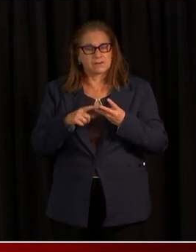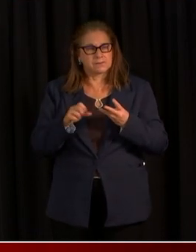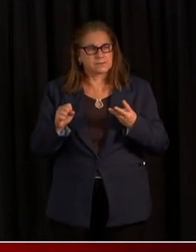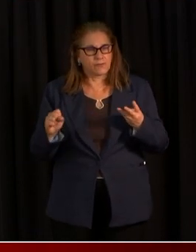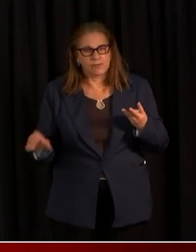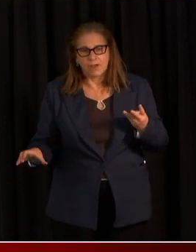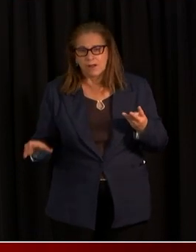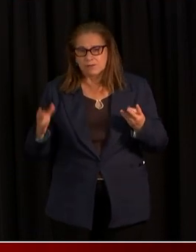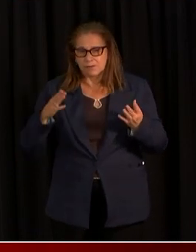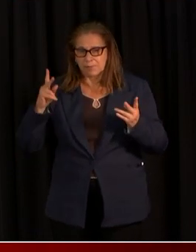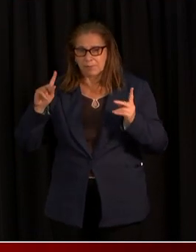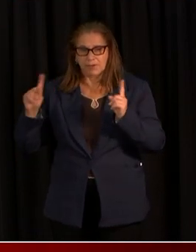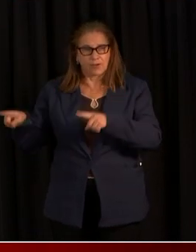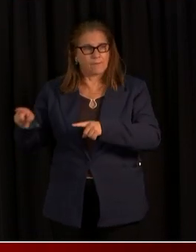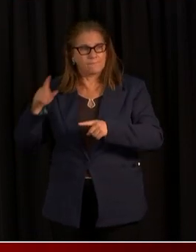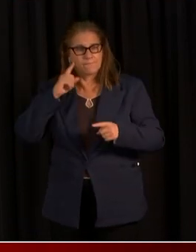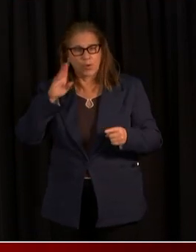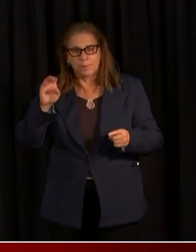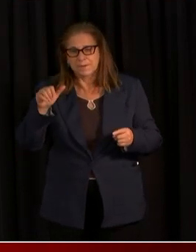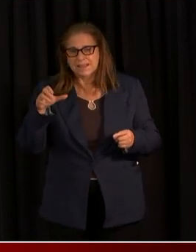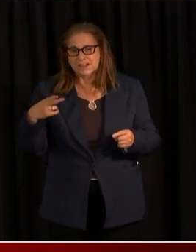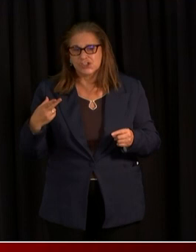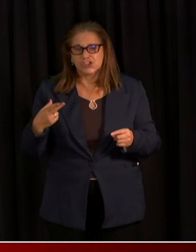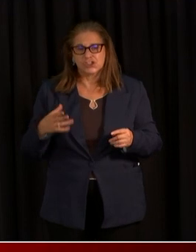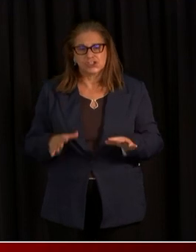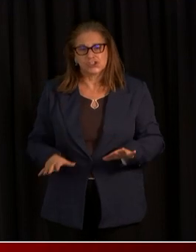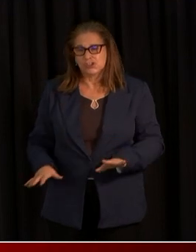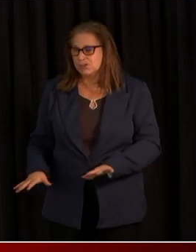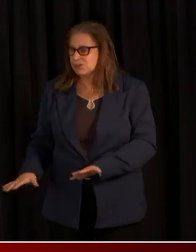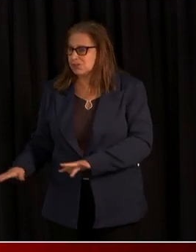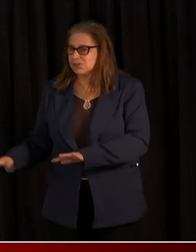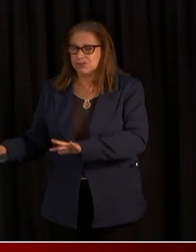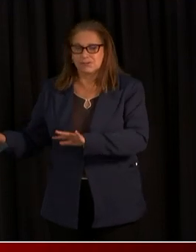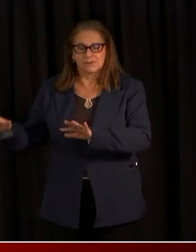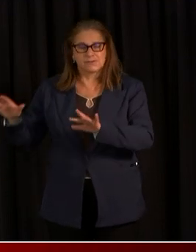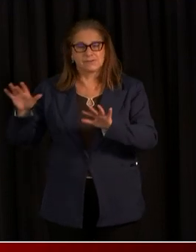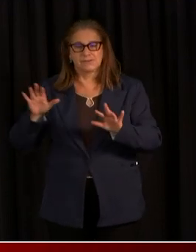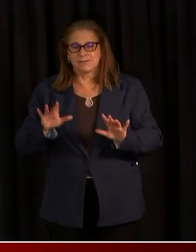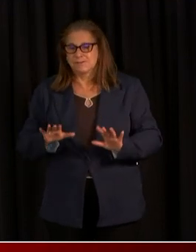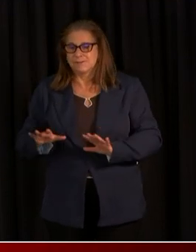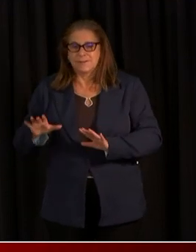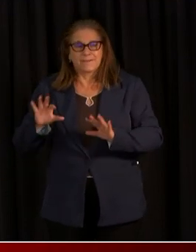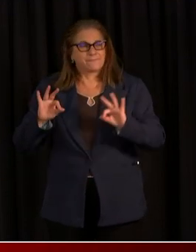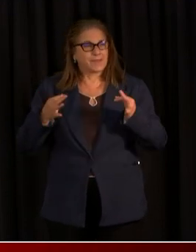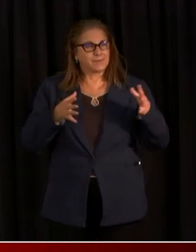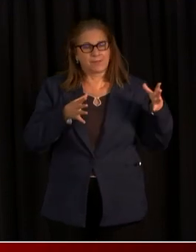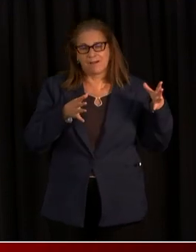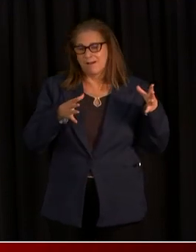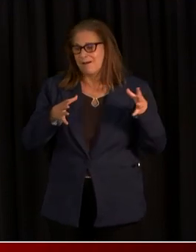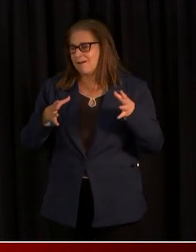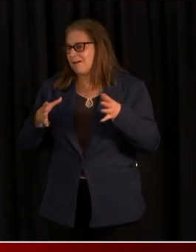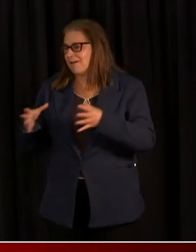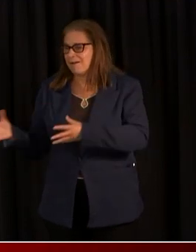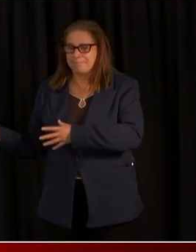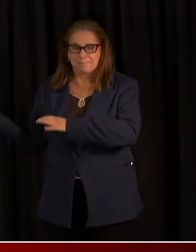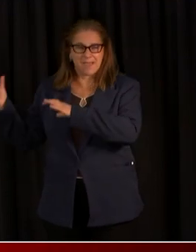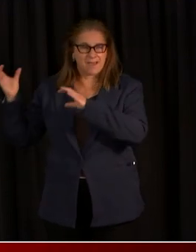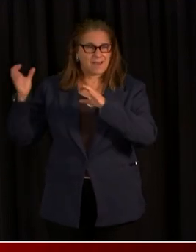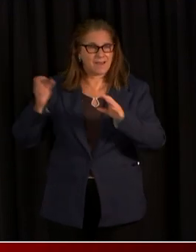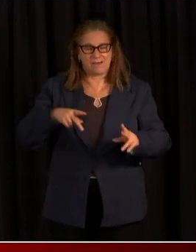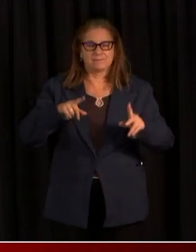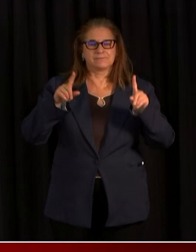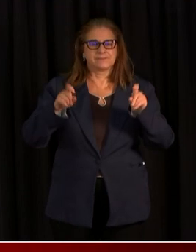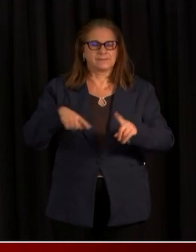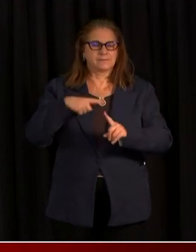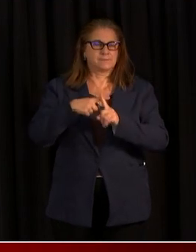some beaches along the Atlantic coast as part of family vacations, group family vacations. Those things have tended to